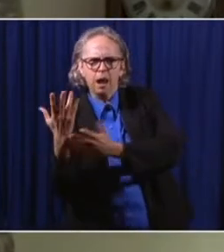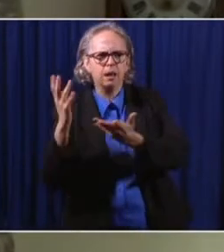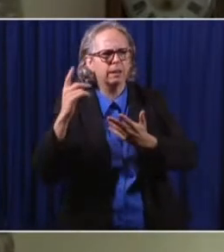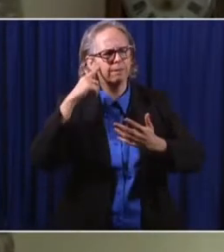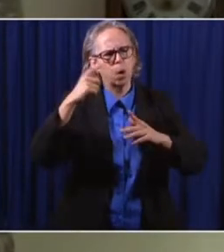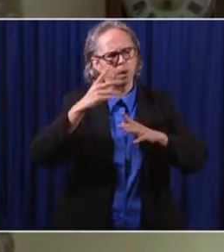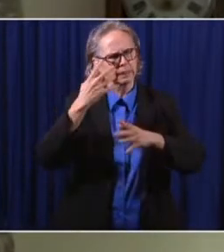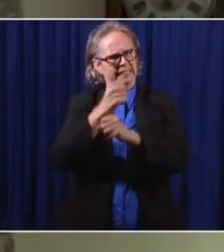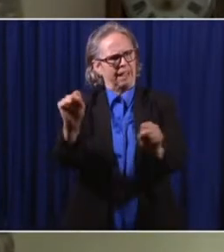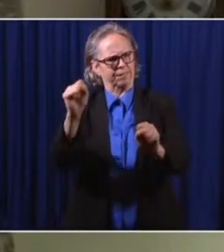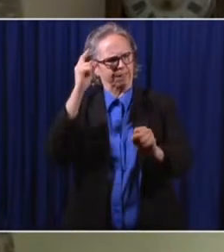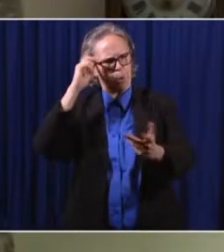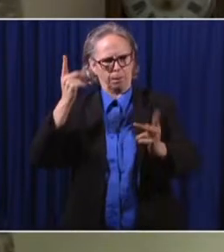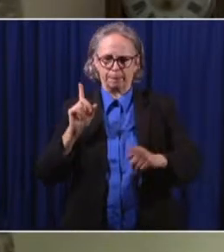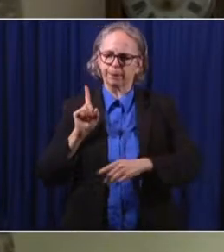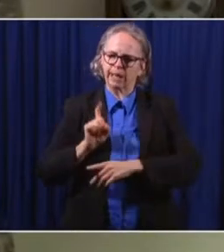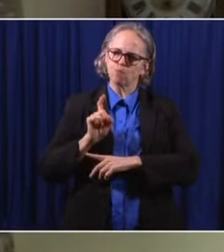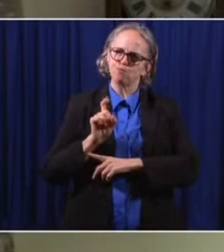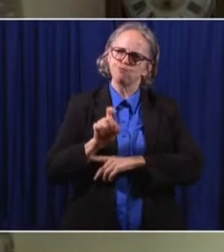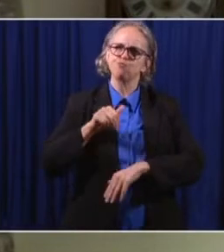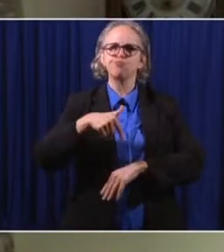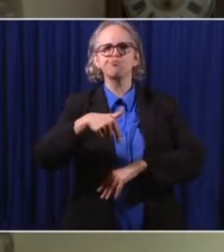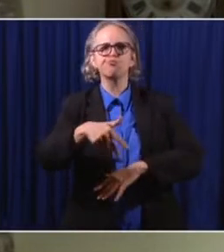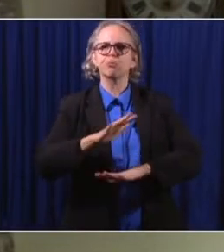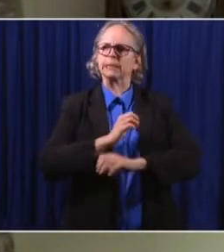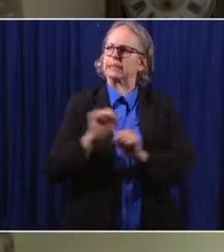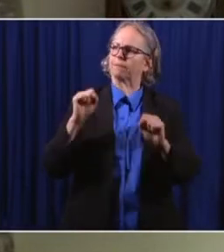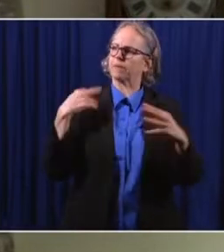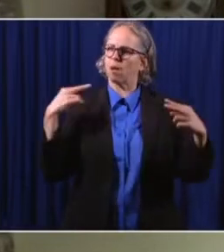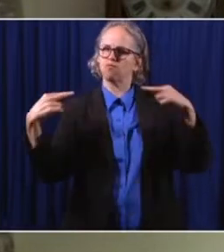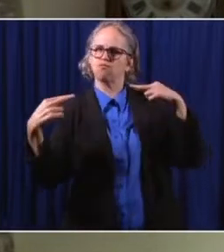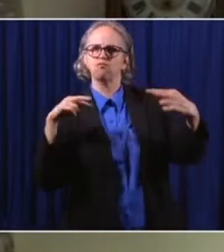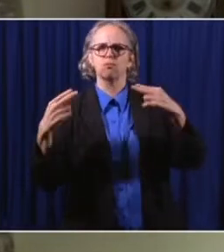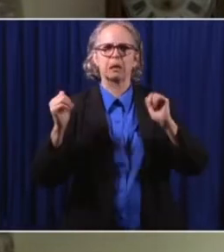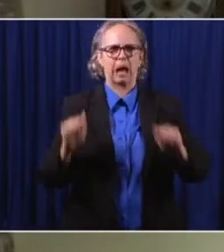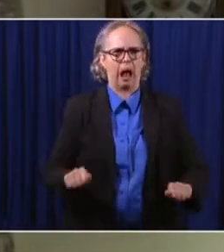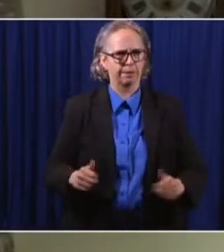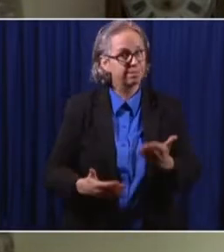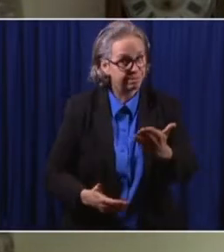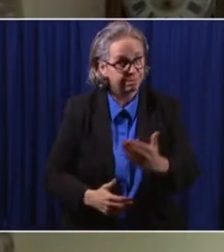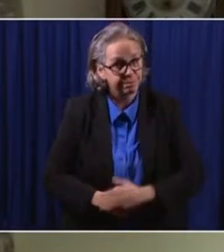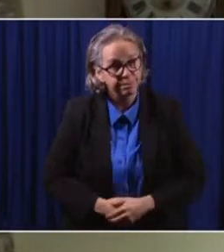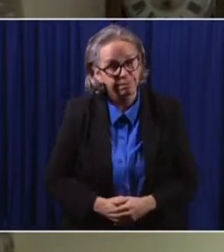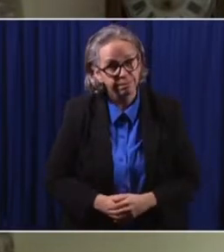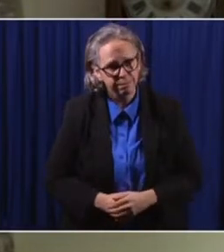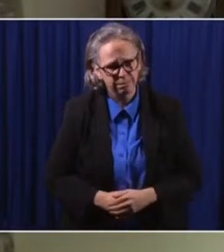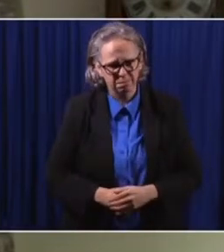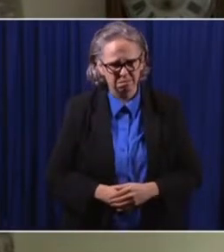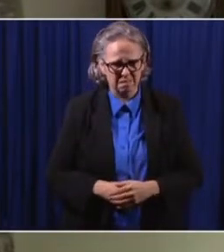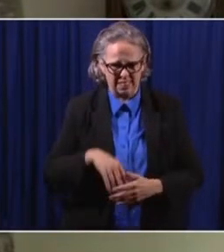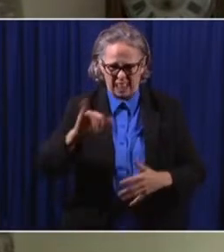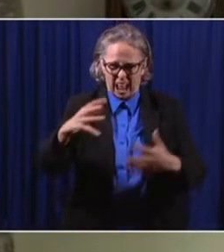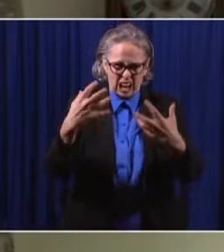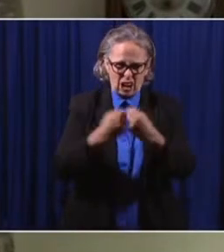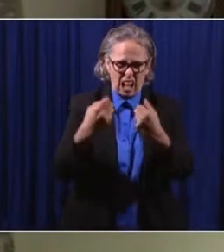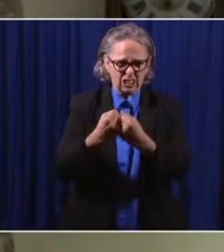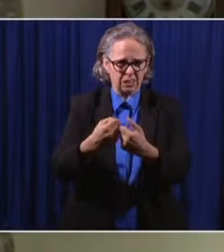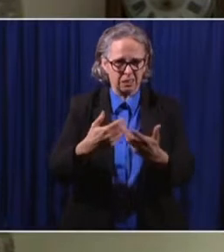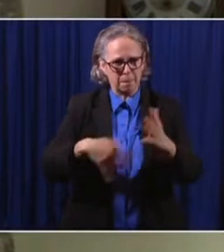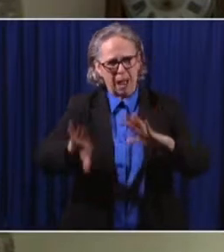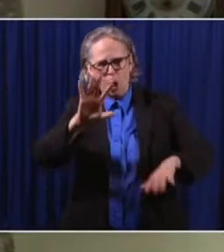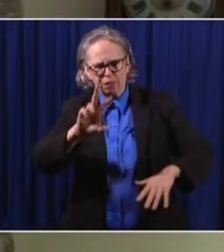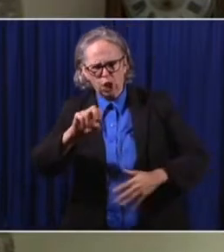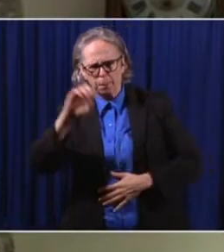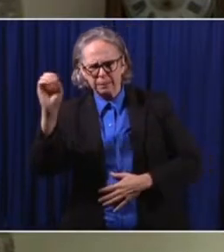pedestrians. Because more than 30% of all crashes involve young drivers, 30%, we developed the Ready